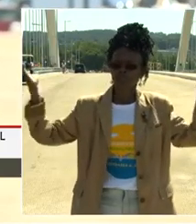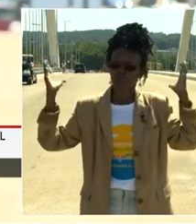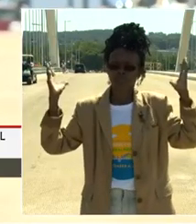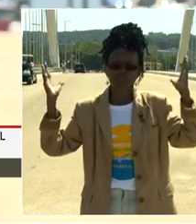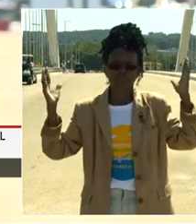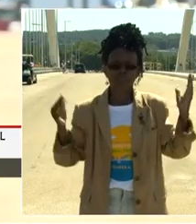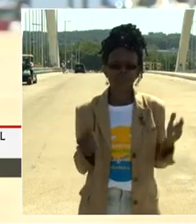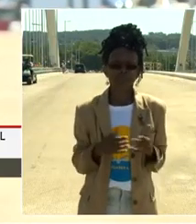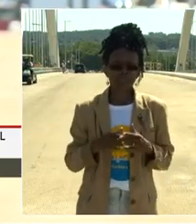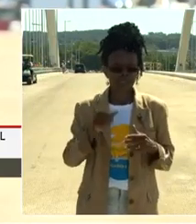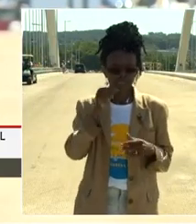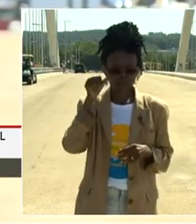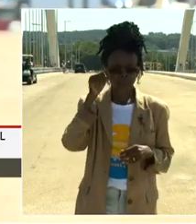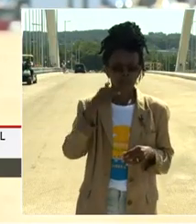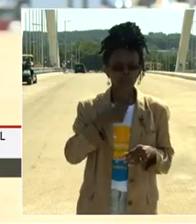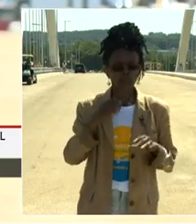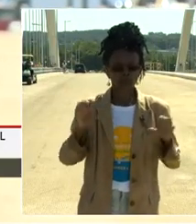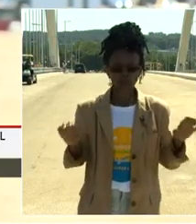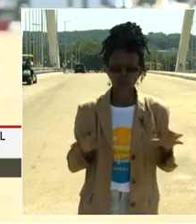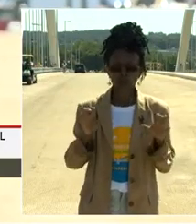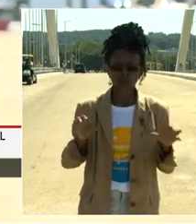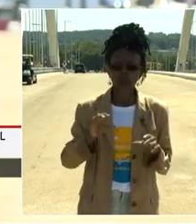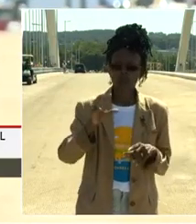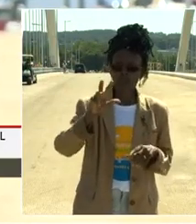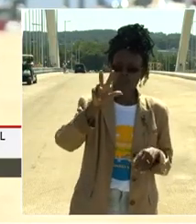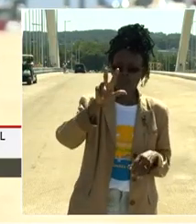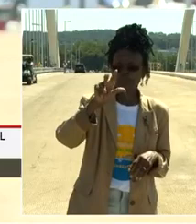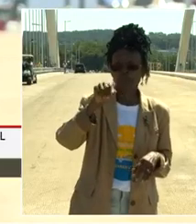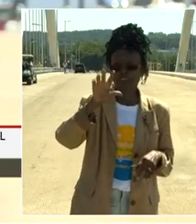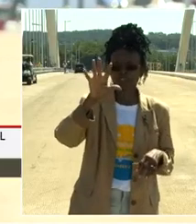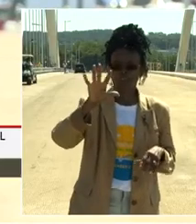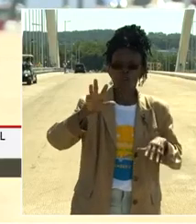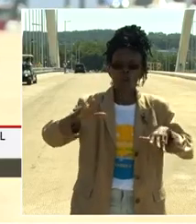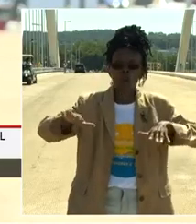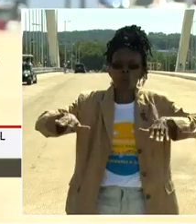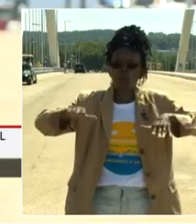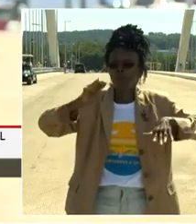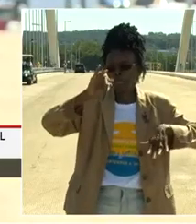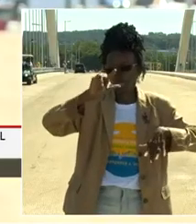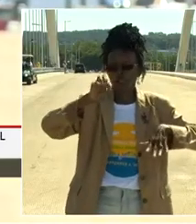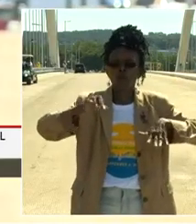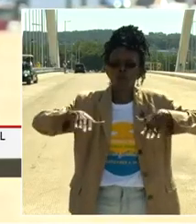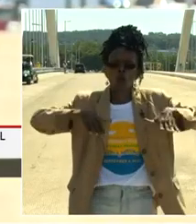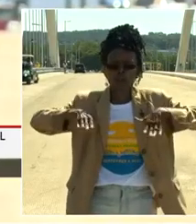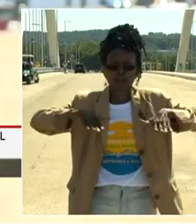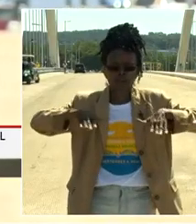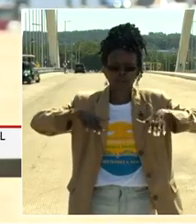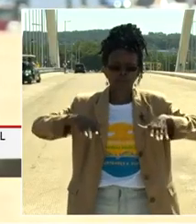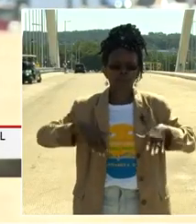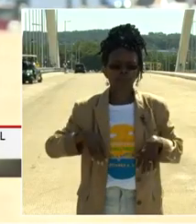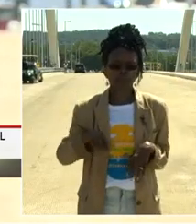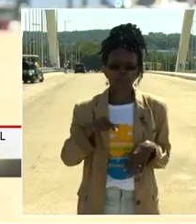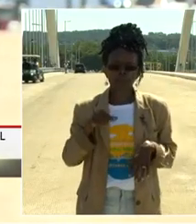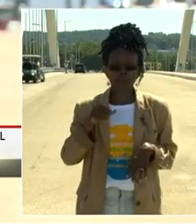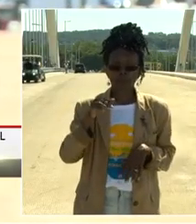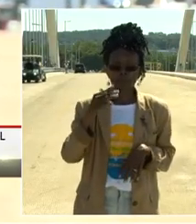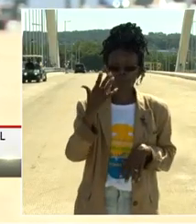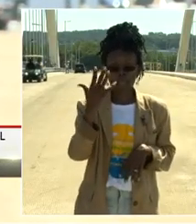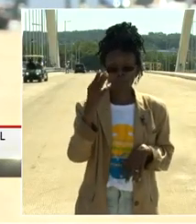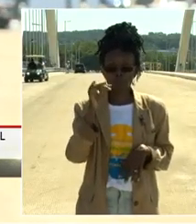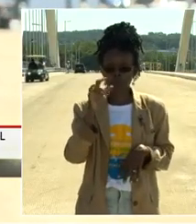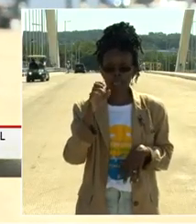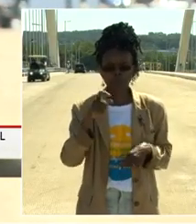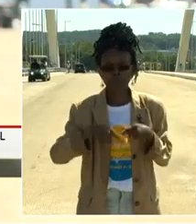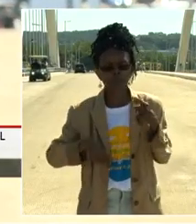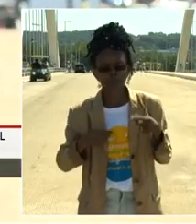Yesterday we did our 5K walk. Mayor Muriel Bowser, I probably did 0.5, so I'm not going to lie. They